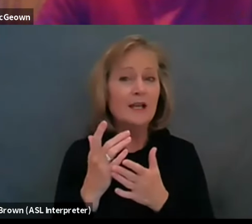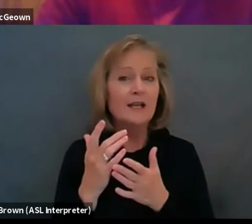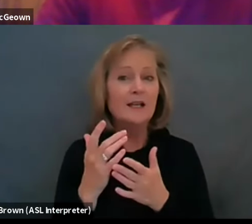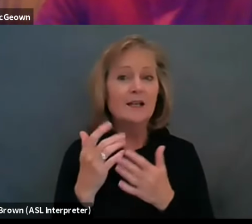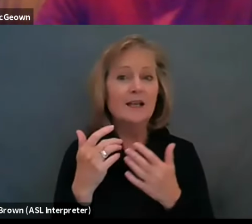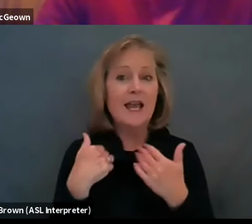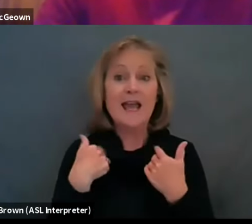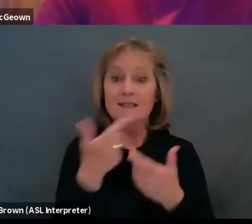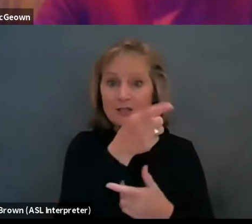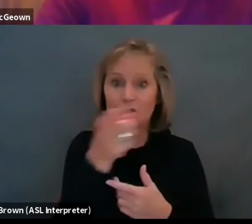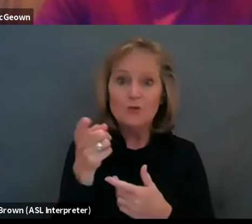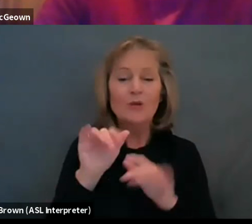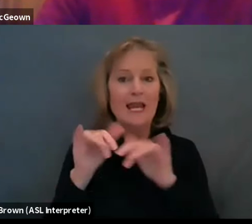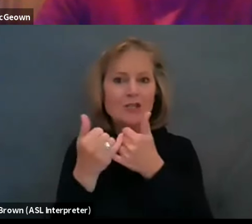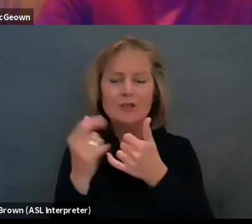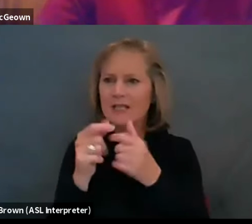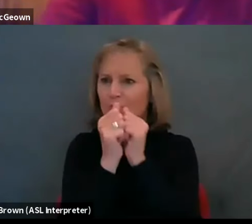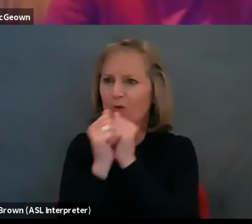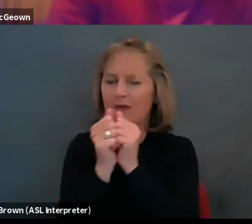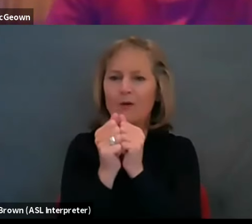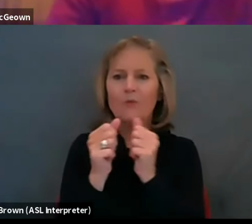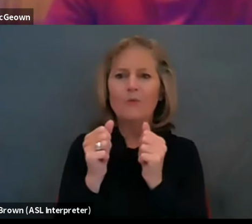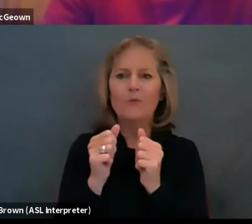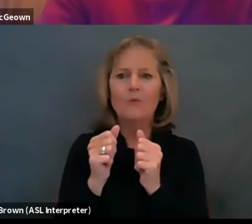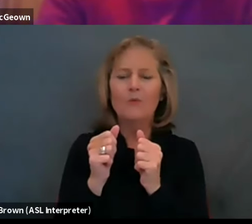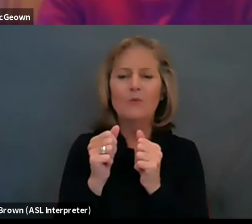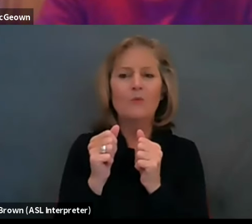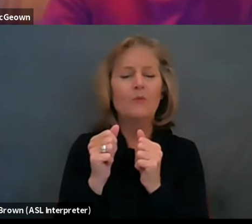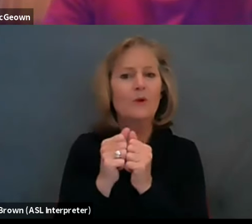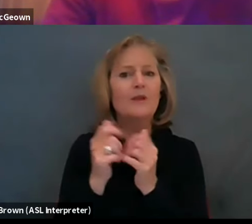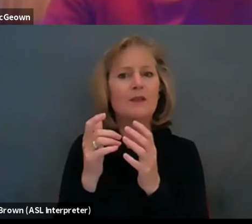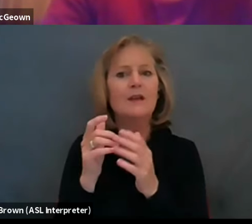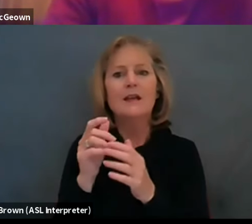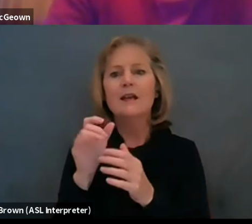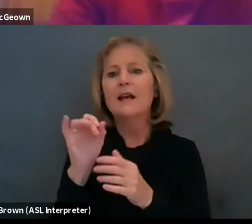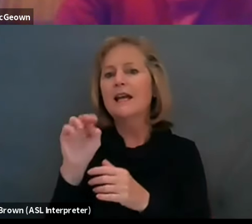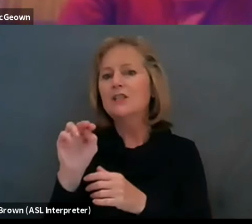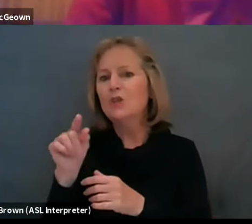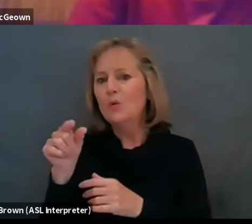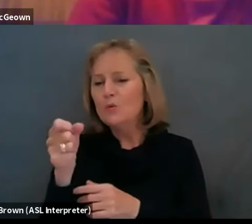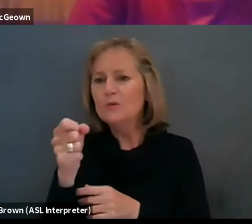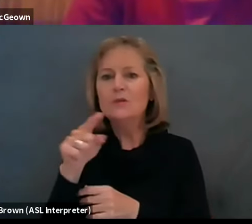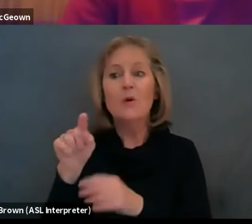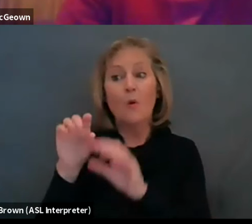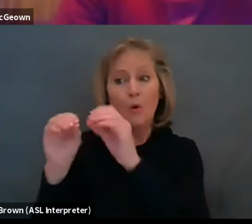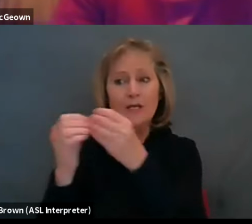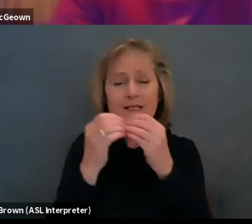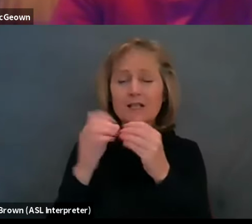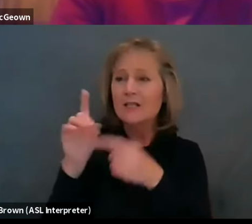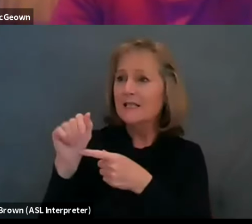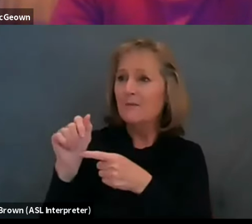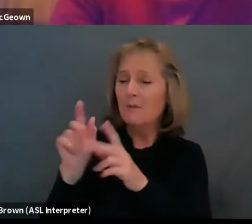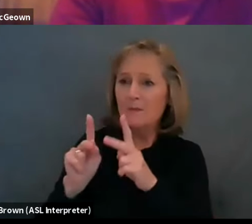stakeholders, as UN agencies, together with INGOs, the organization of disabled